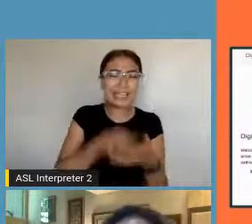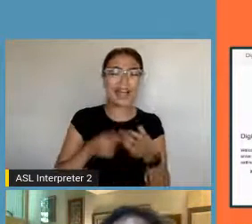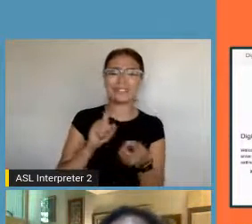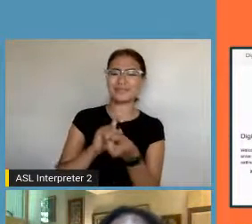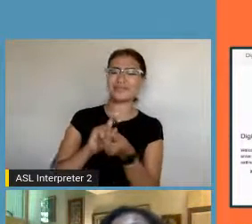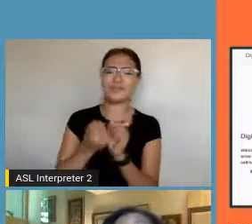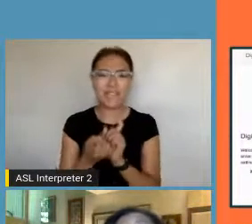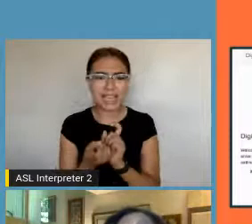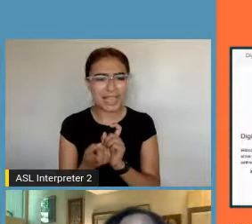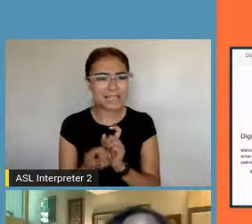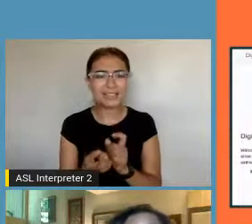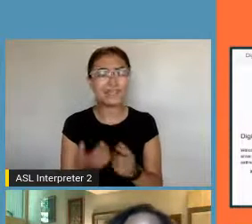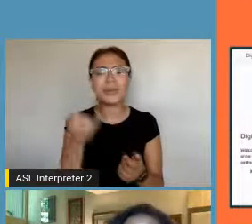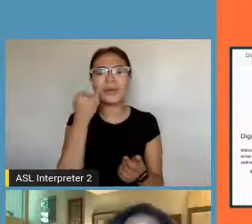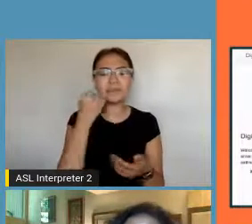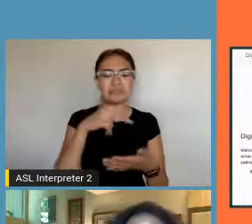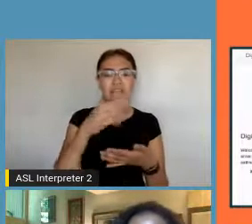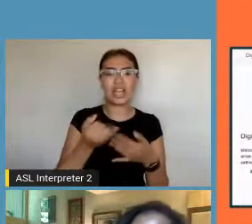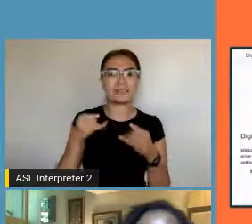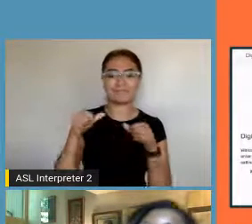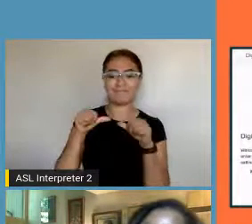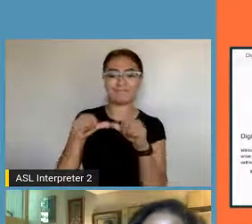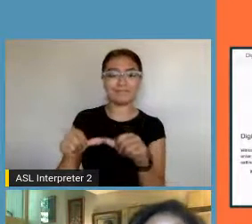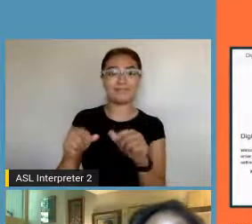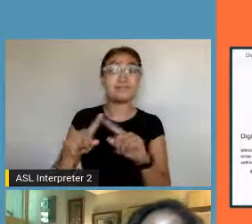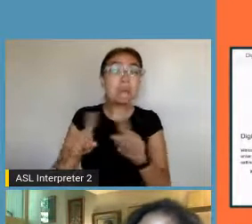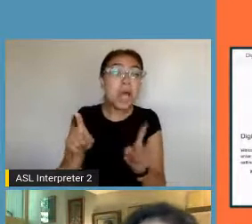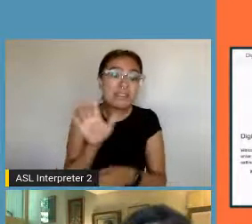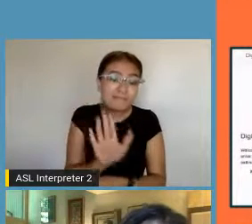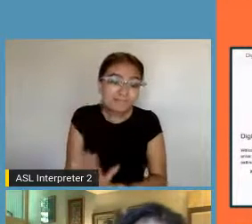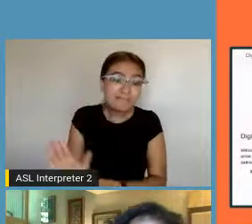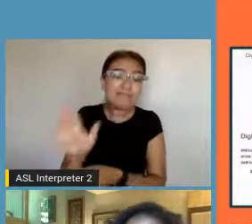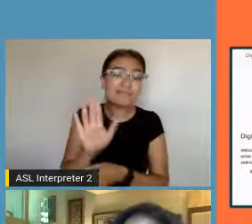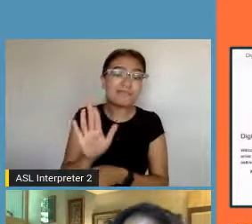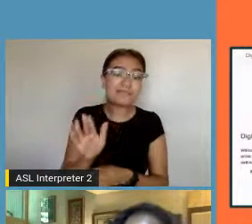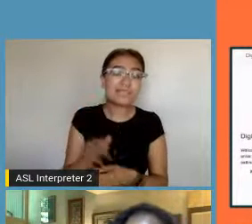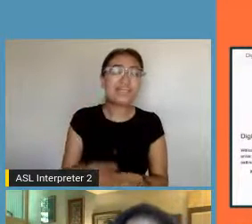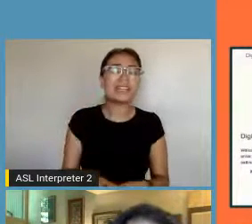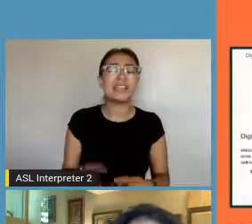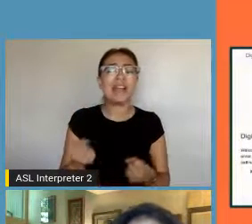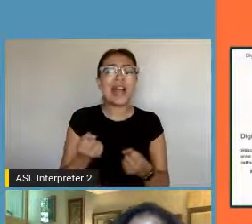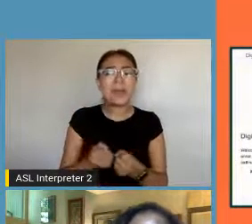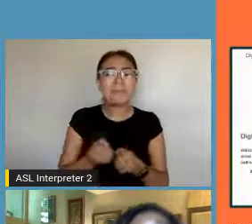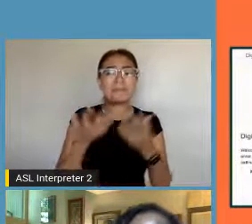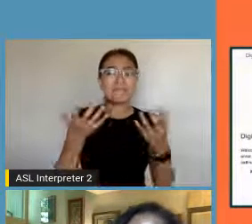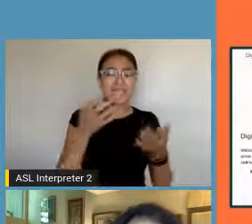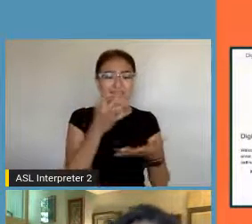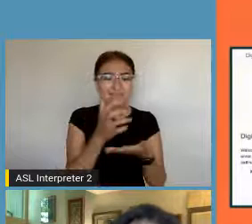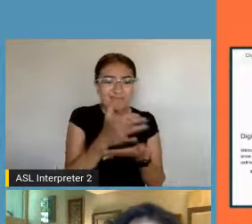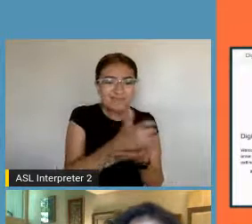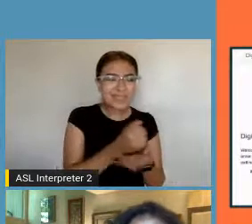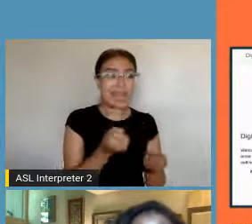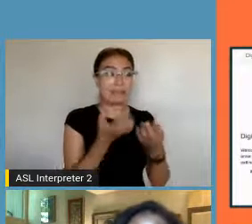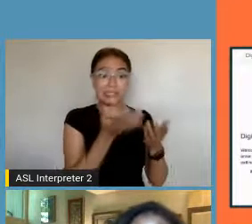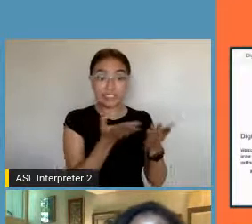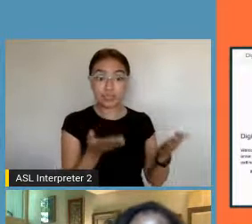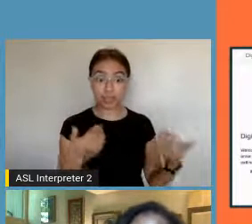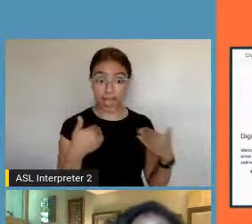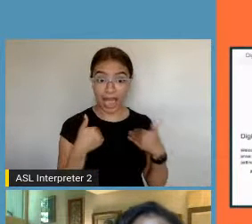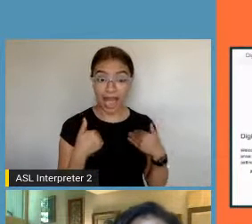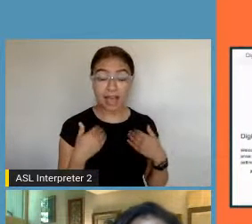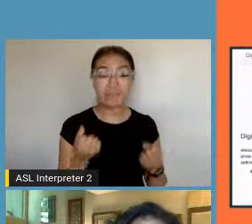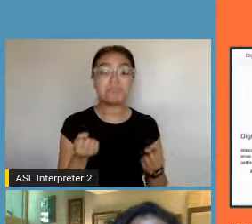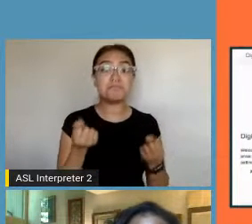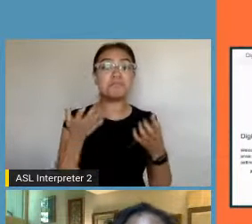the project continues, but just to give you an estimate of how large is your collection, how many items do you have, how much work is, you